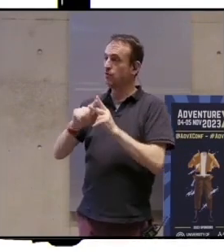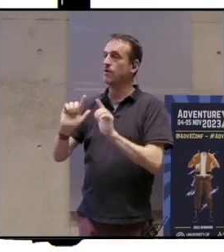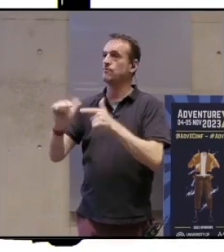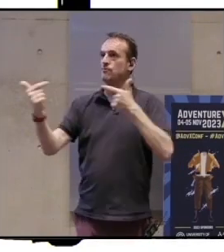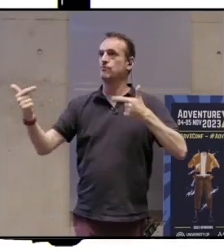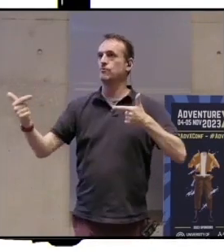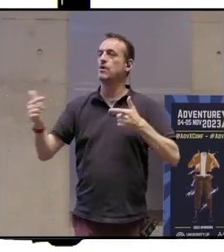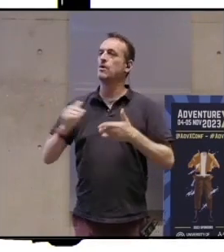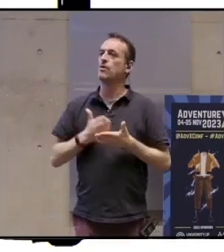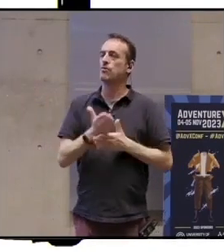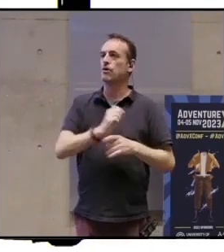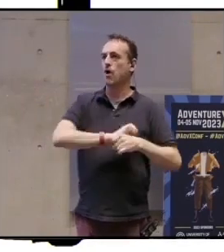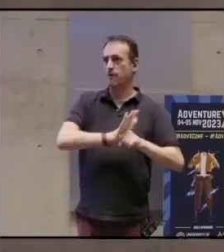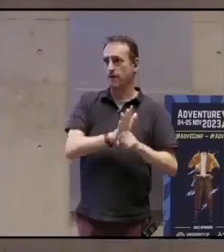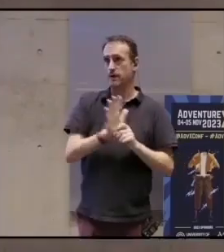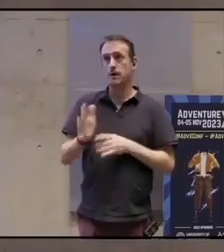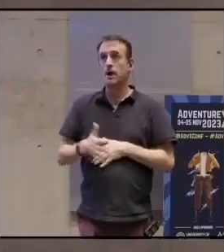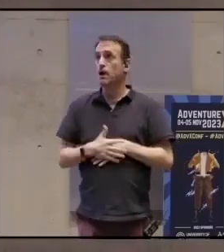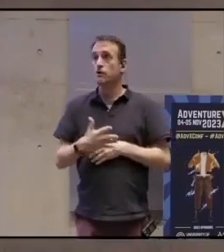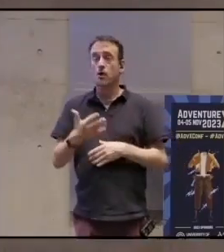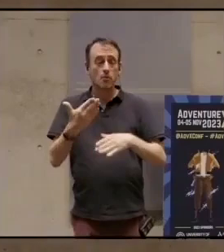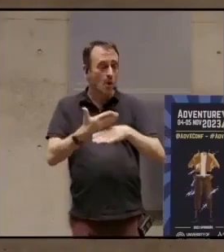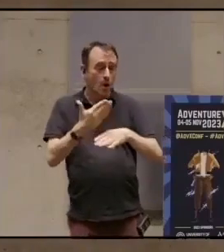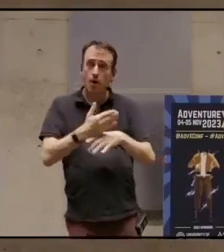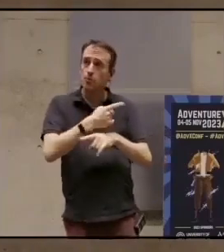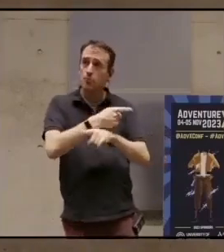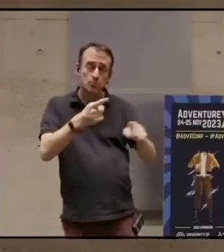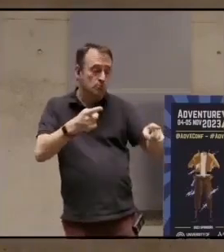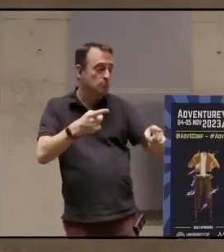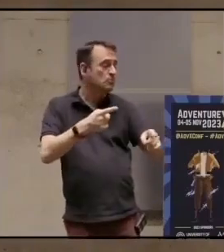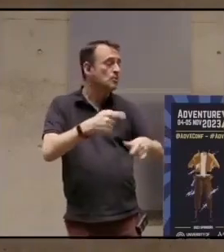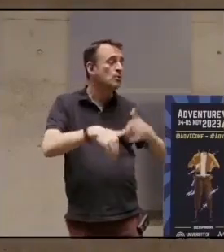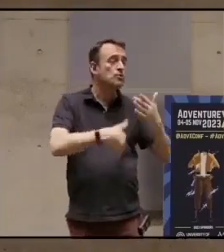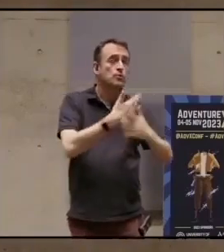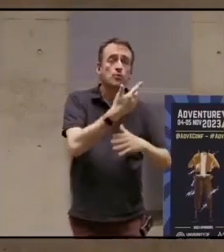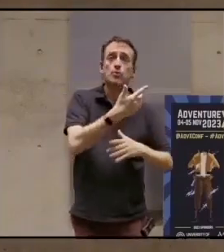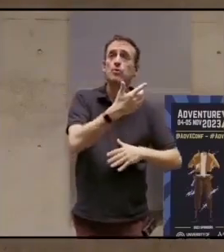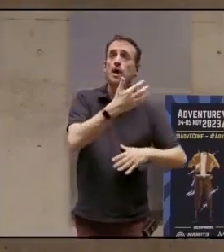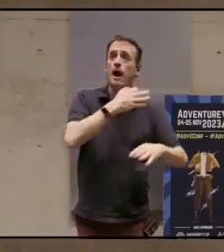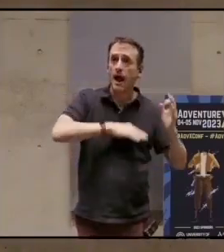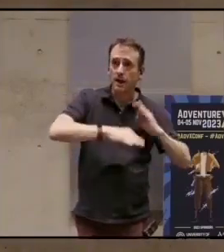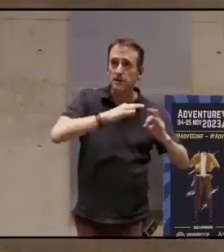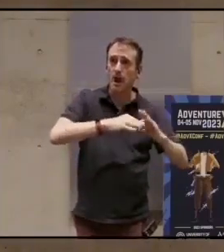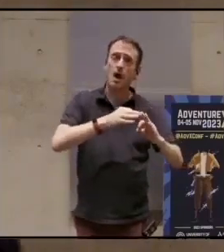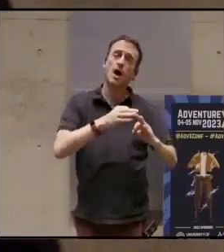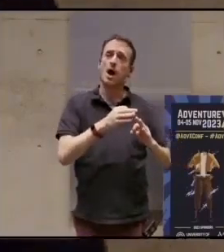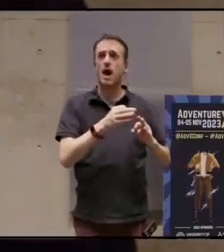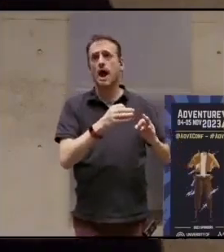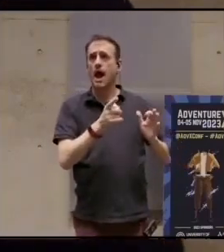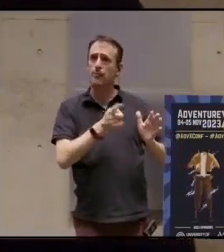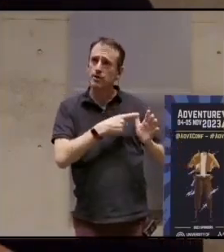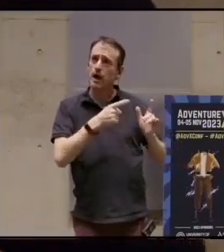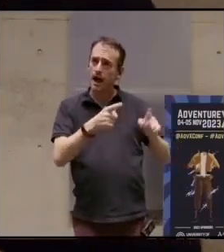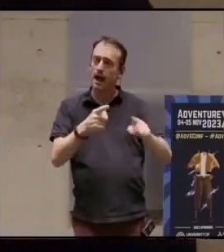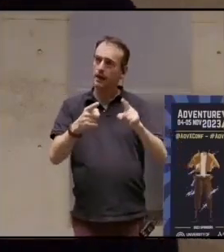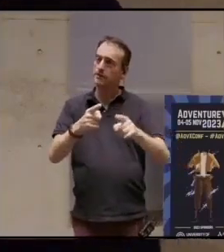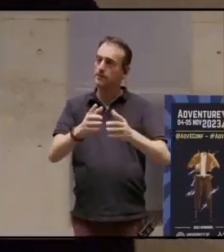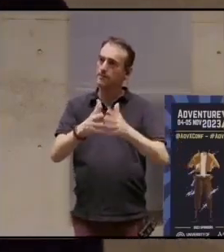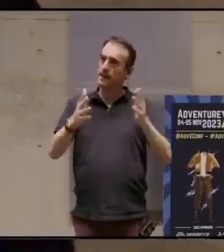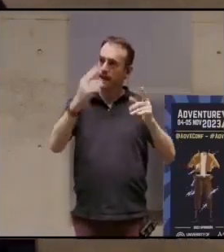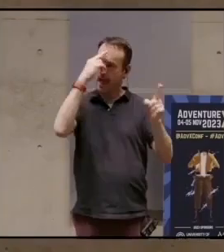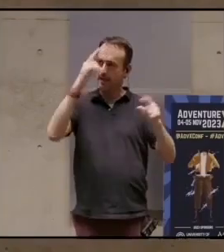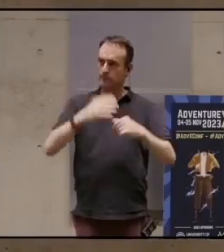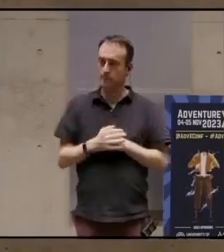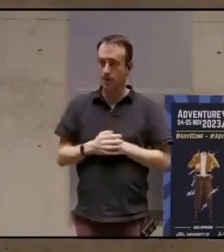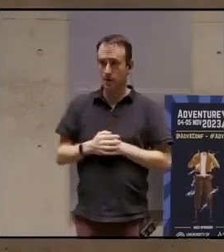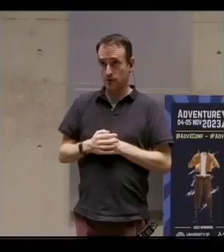and nobodies and some very big names talent-wise. So let's get right into it by walking you through what a day in the